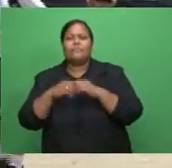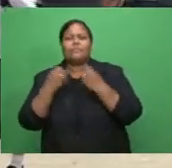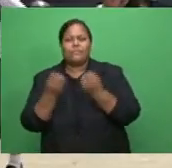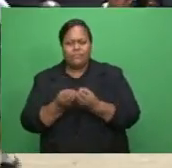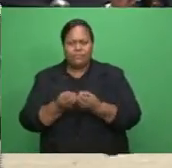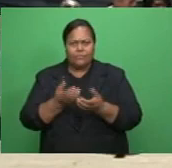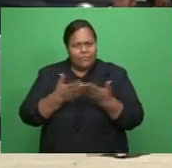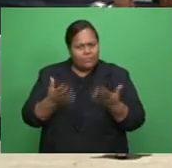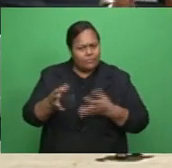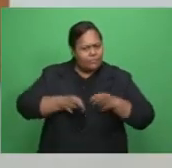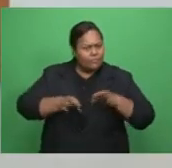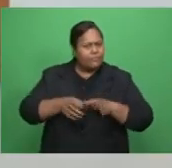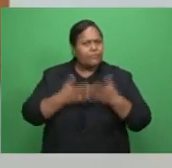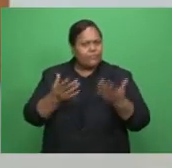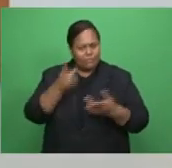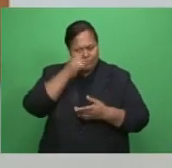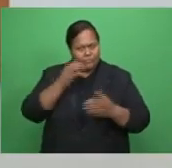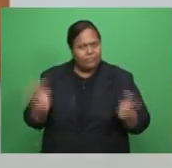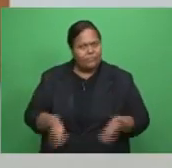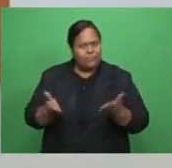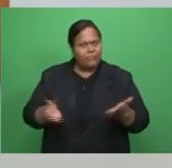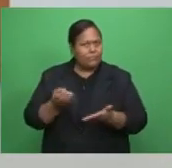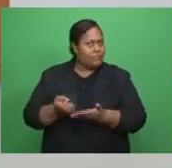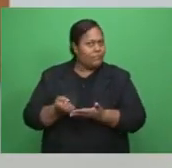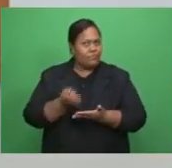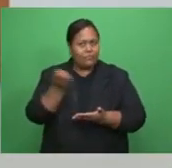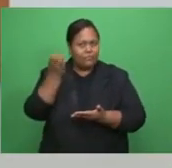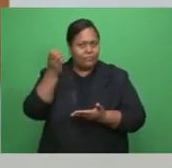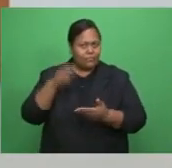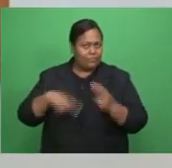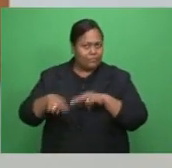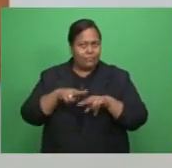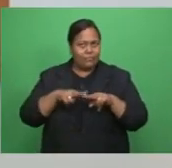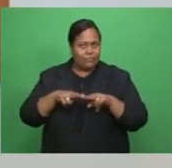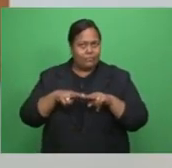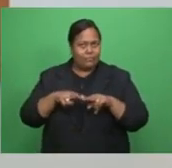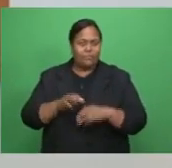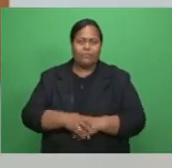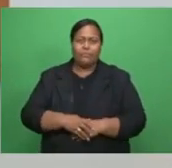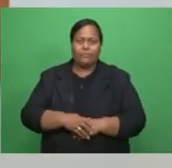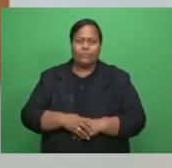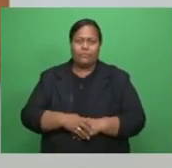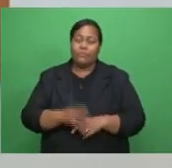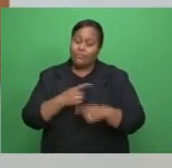economy. Collectively, we have decided that we should do some corridor studies